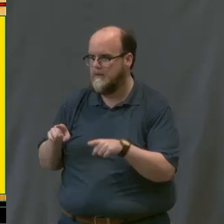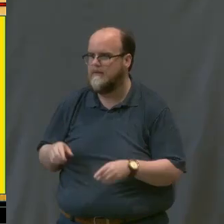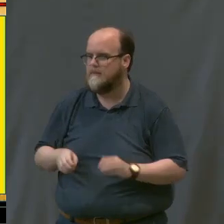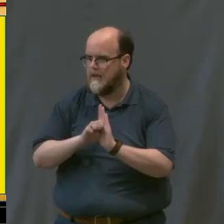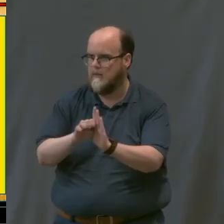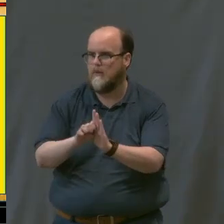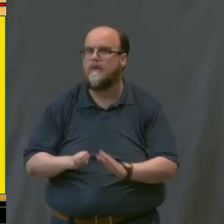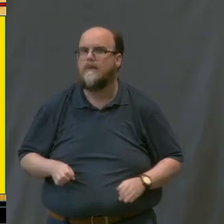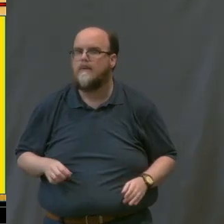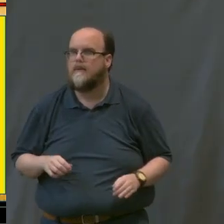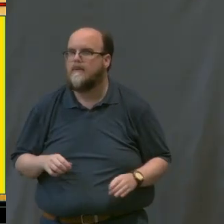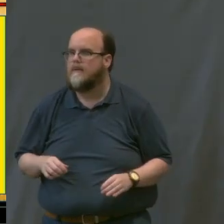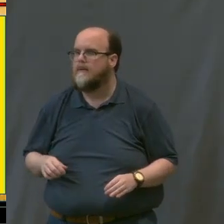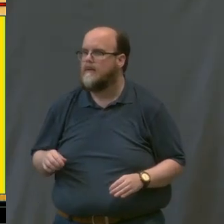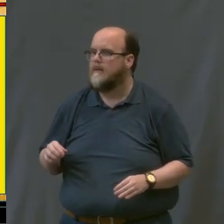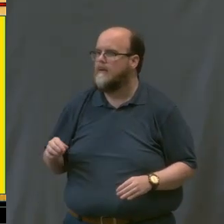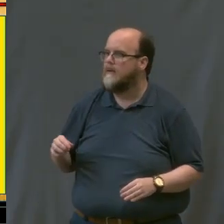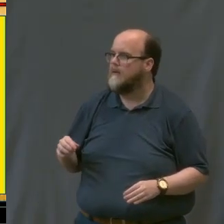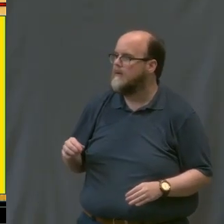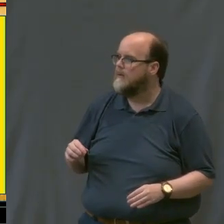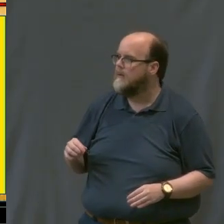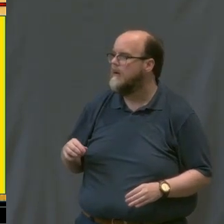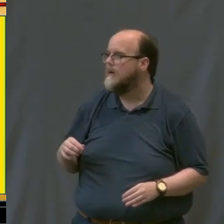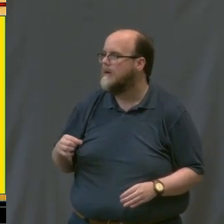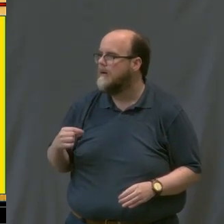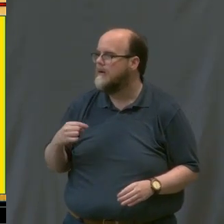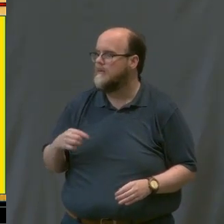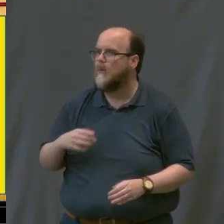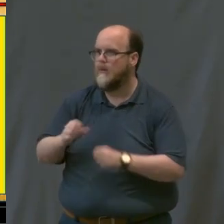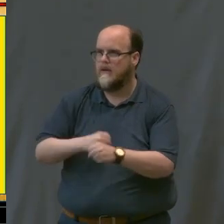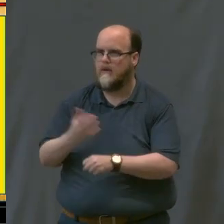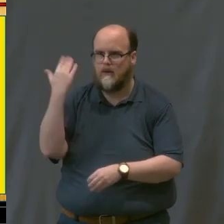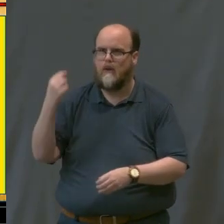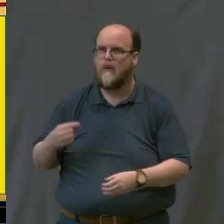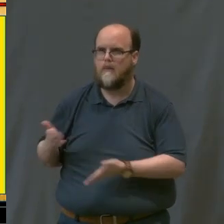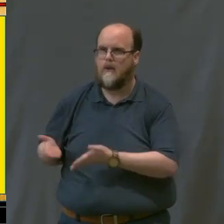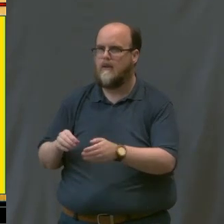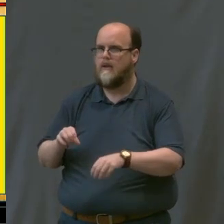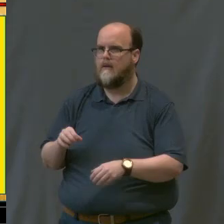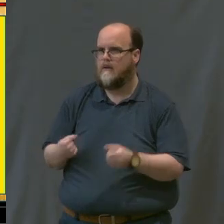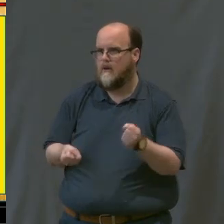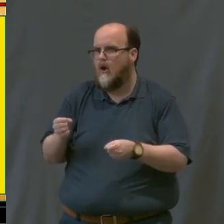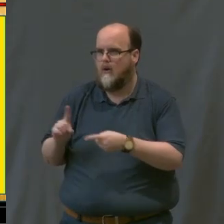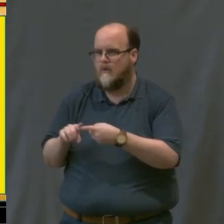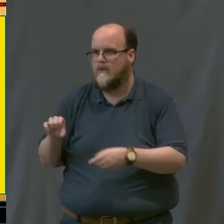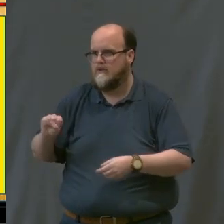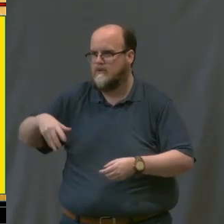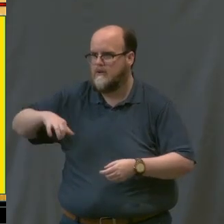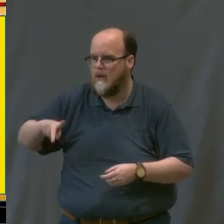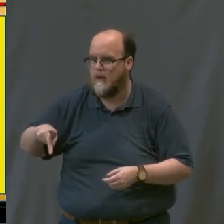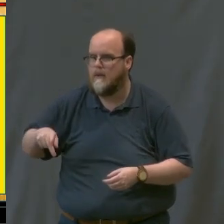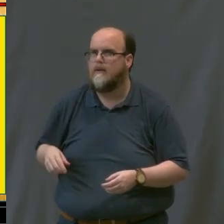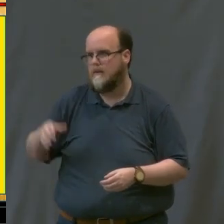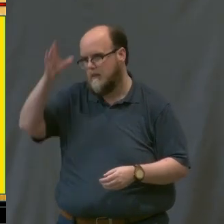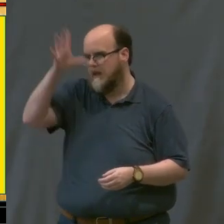example. I took our car, a year or so ago to the shop, and a guy there, we started talking about